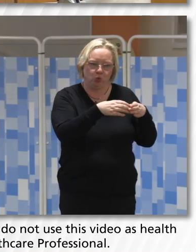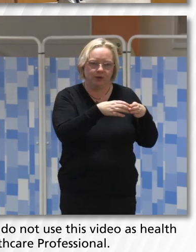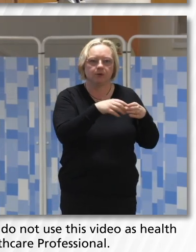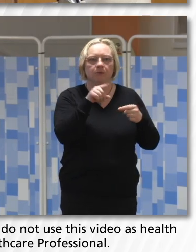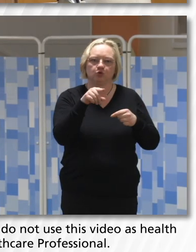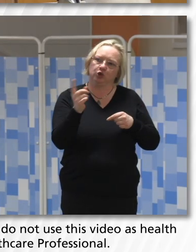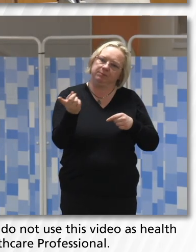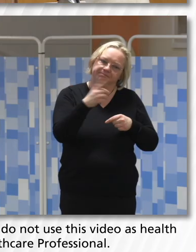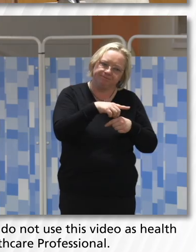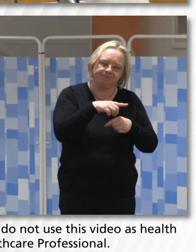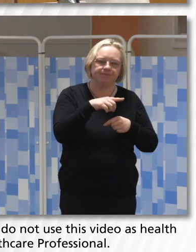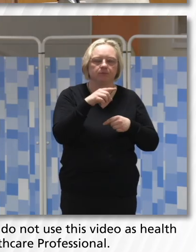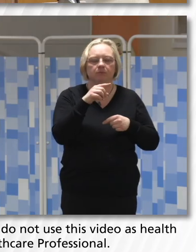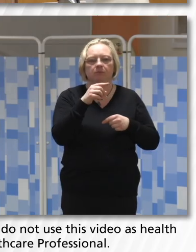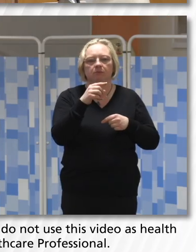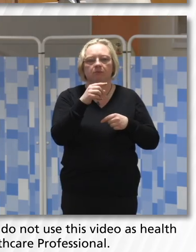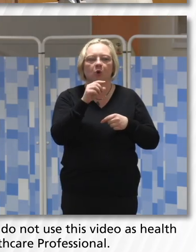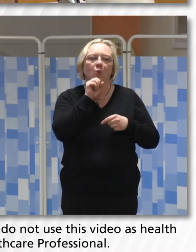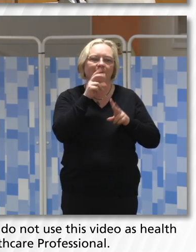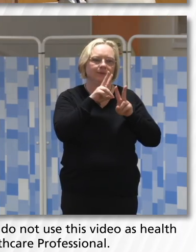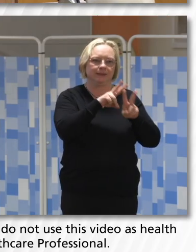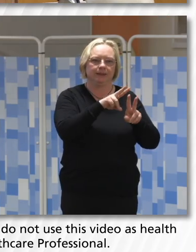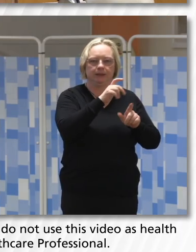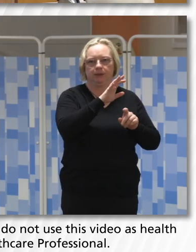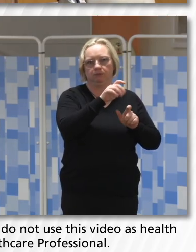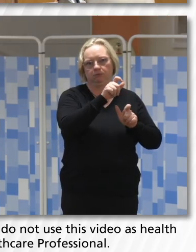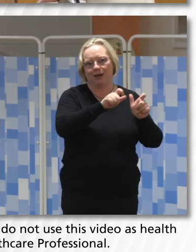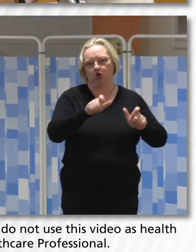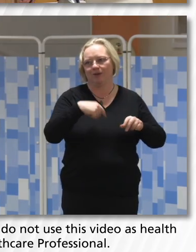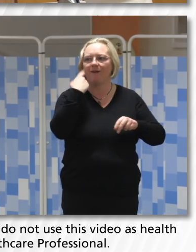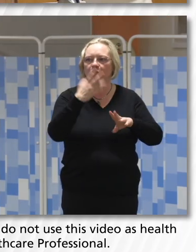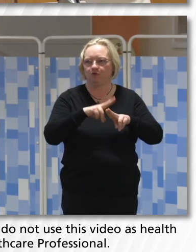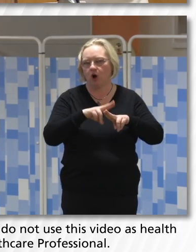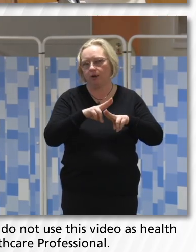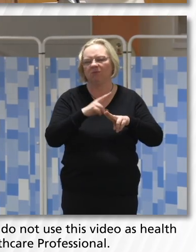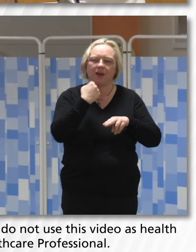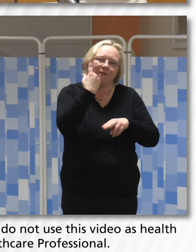to come over and see our patients in a clinic on a Friday.